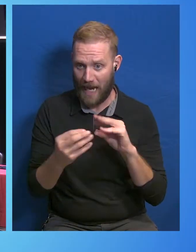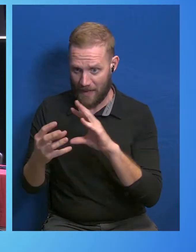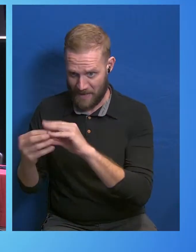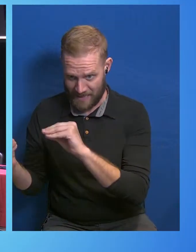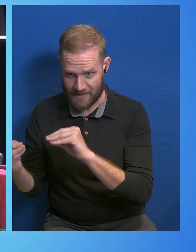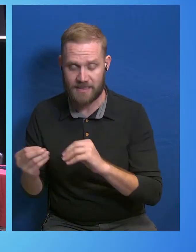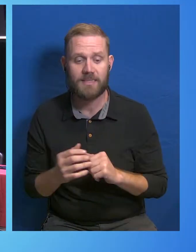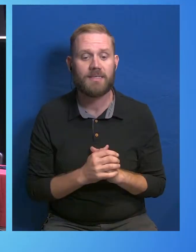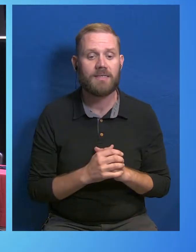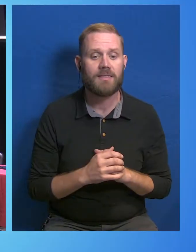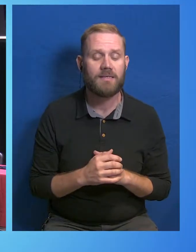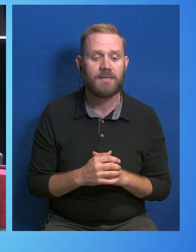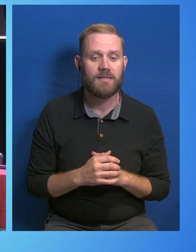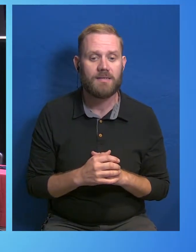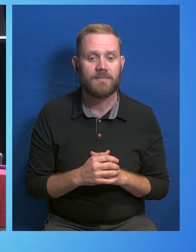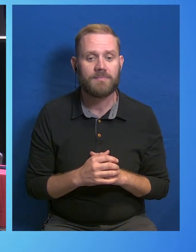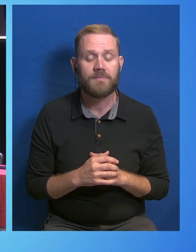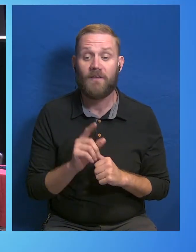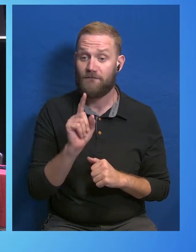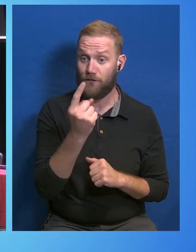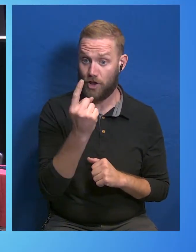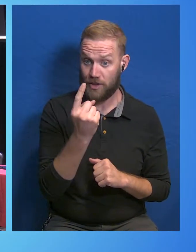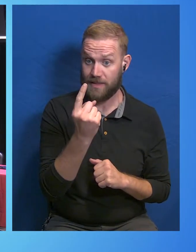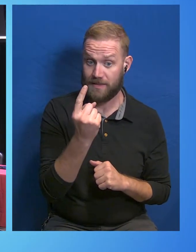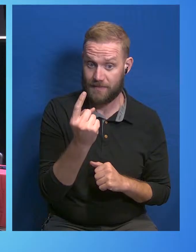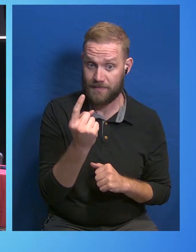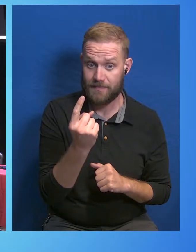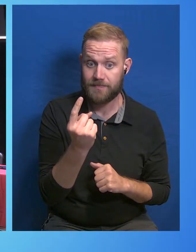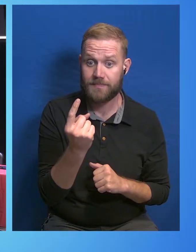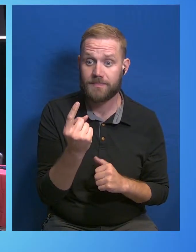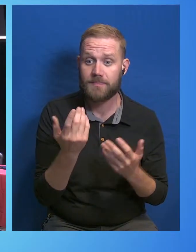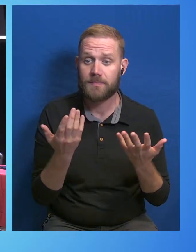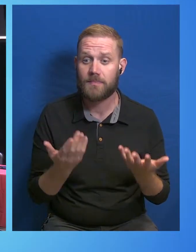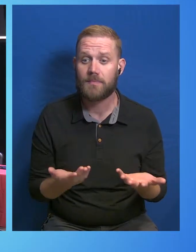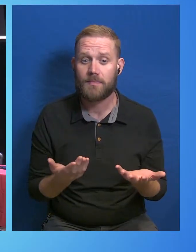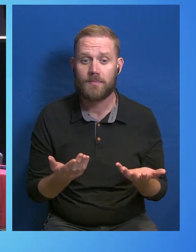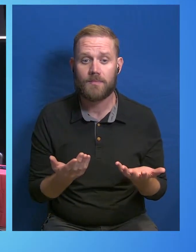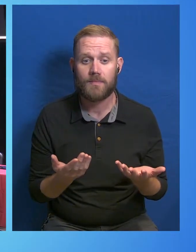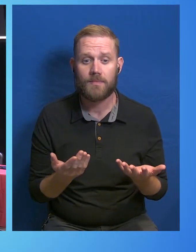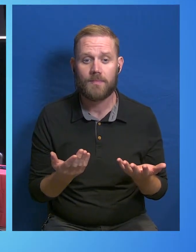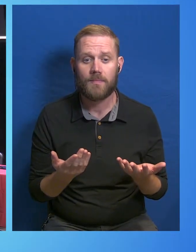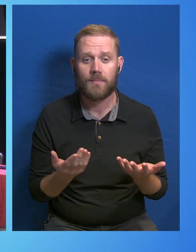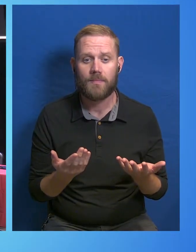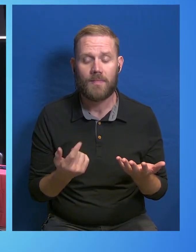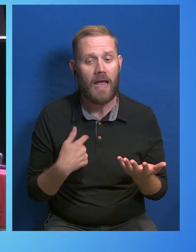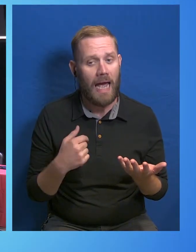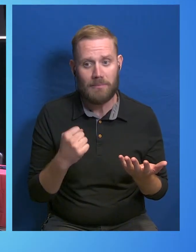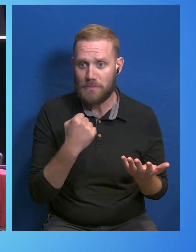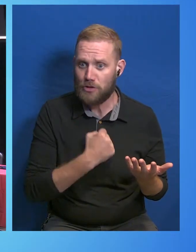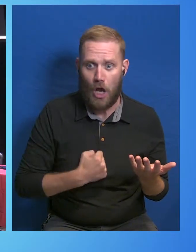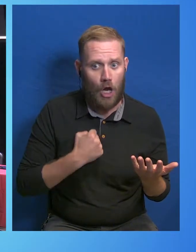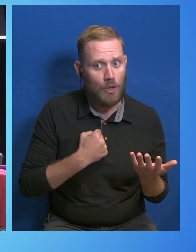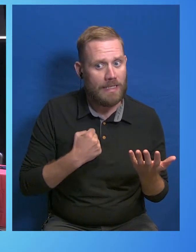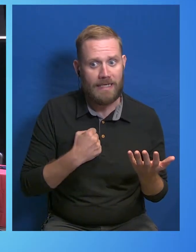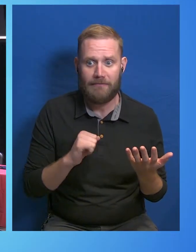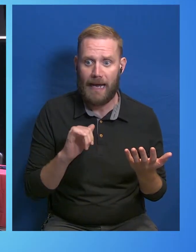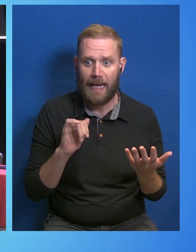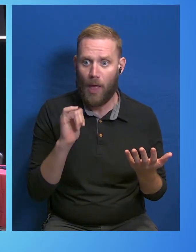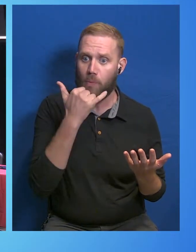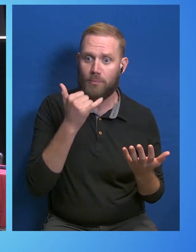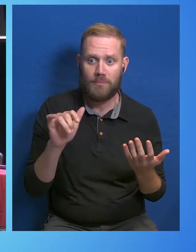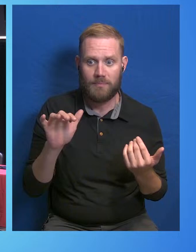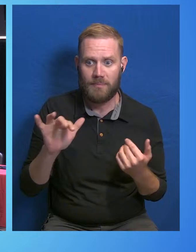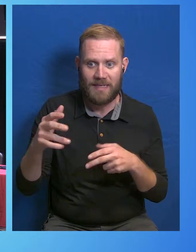non-agenda items. First, I have, I am really sorry if I mispronounce